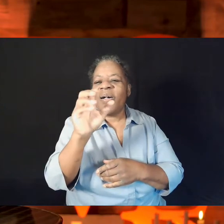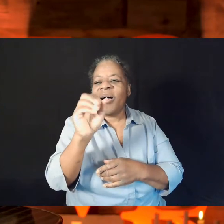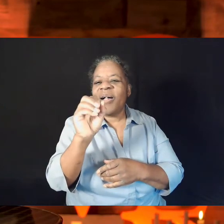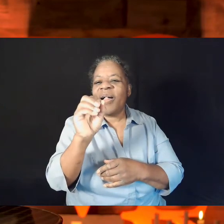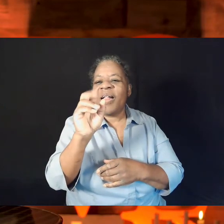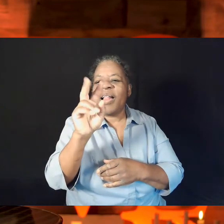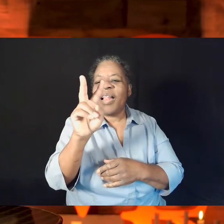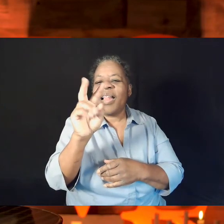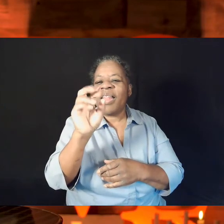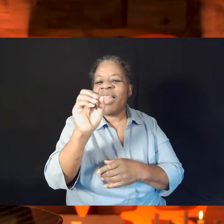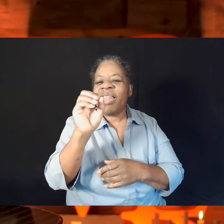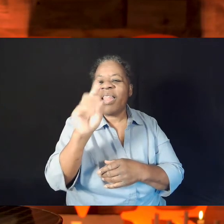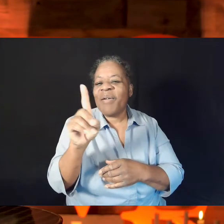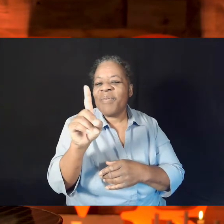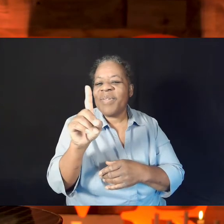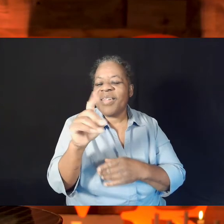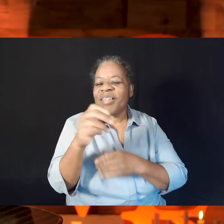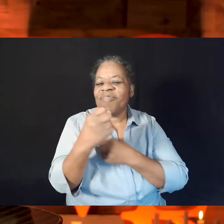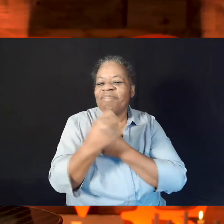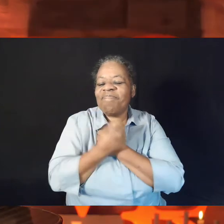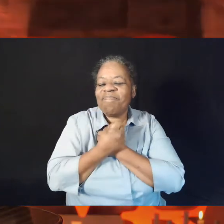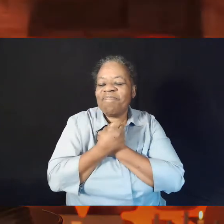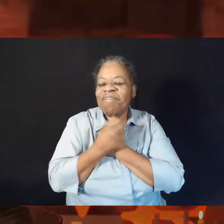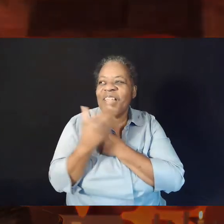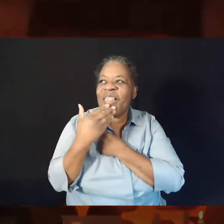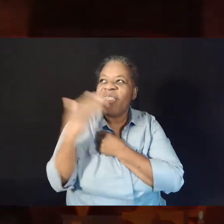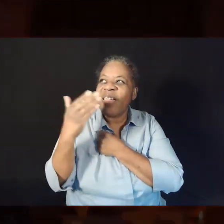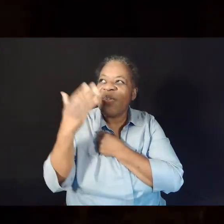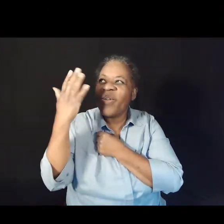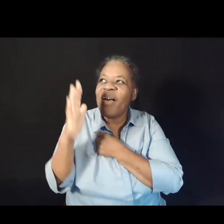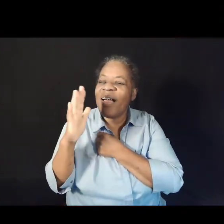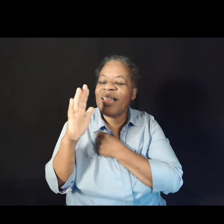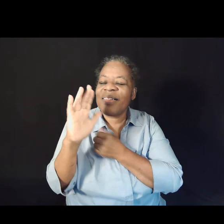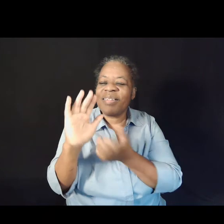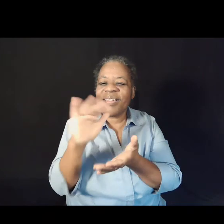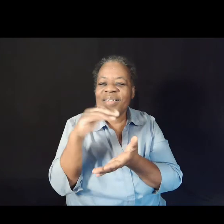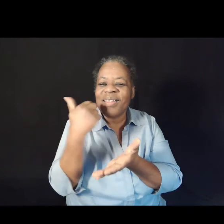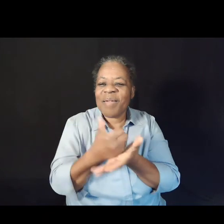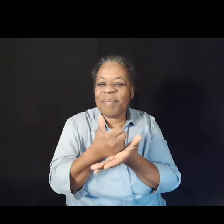Thanks be to God. Amen.